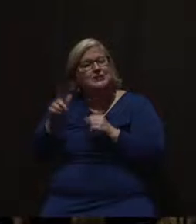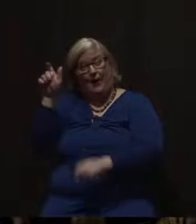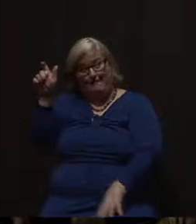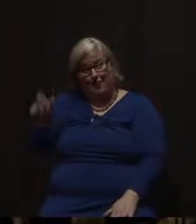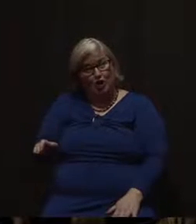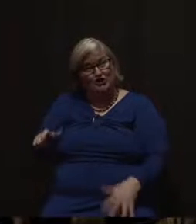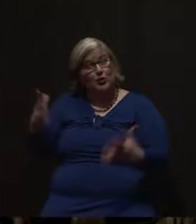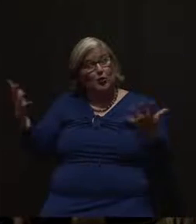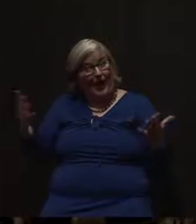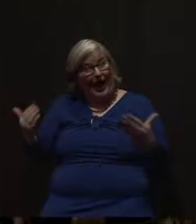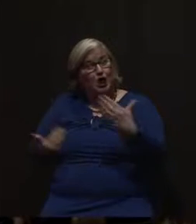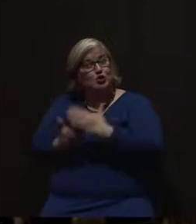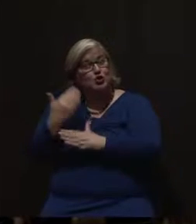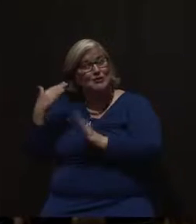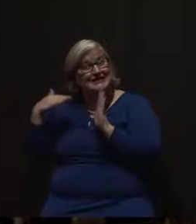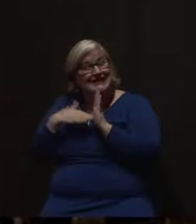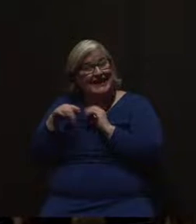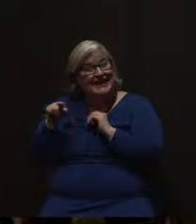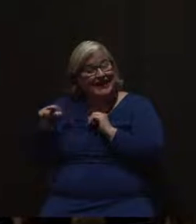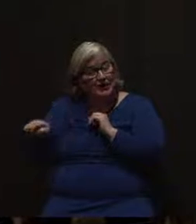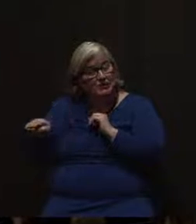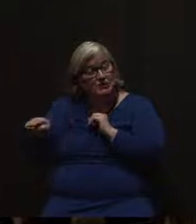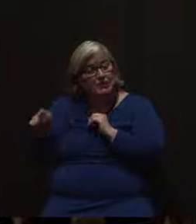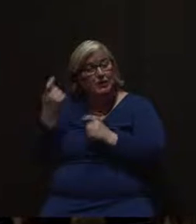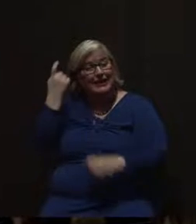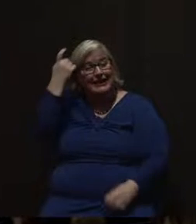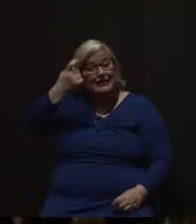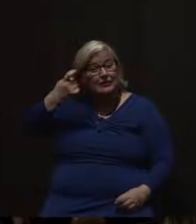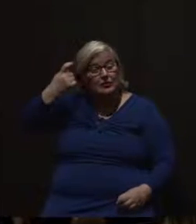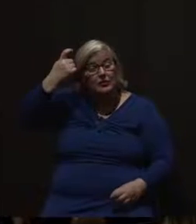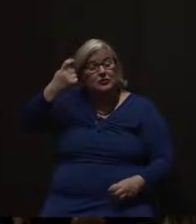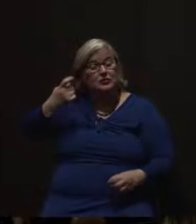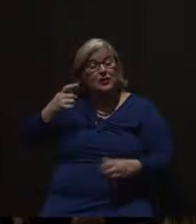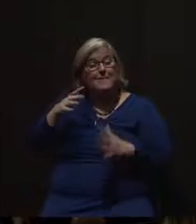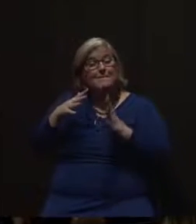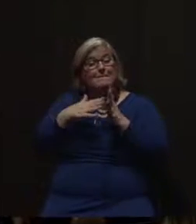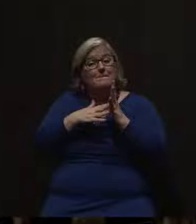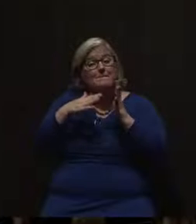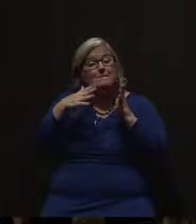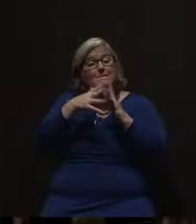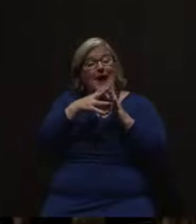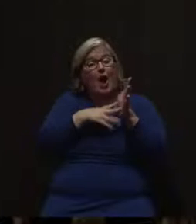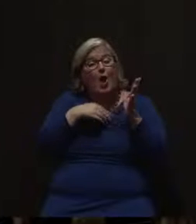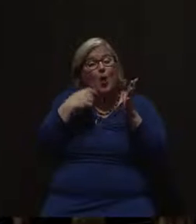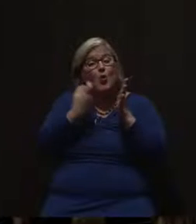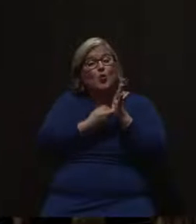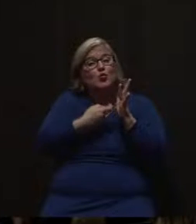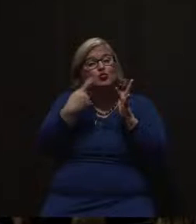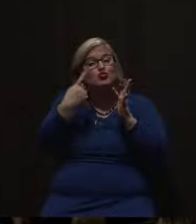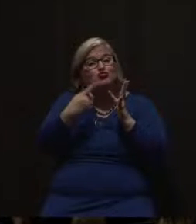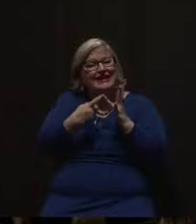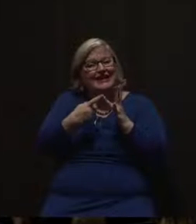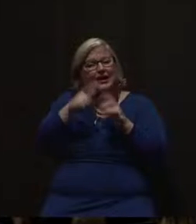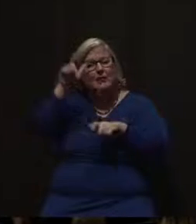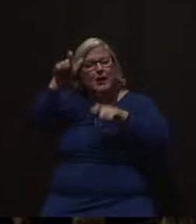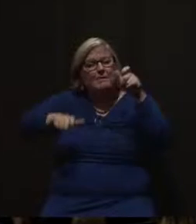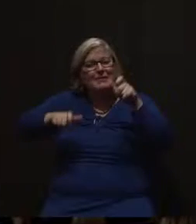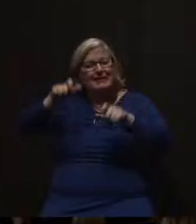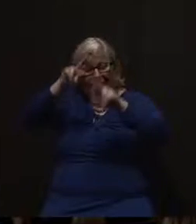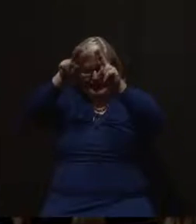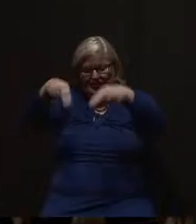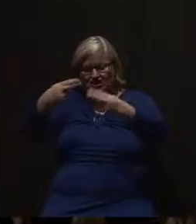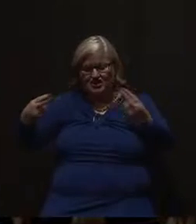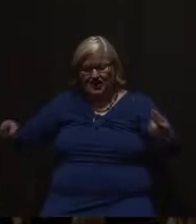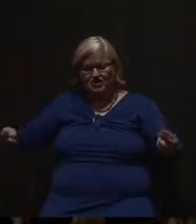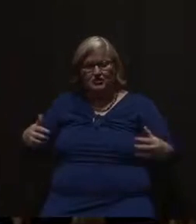the press, like, oh, that's curious, that's something the Maori do, that's weird. But people all over the world are